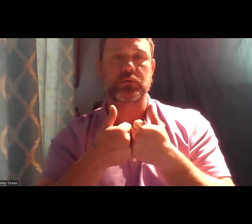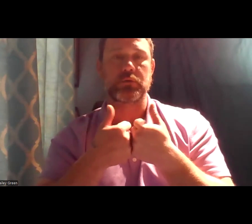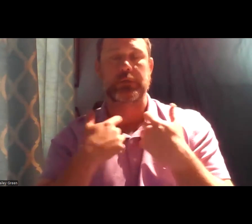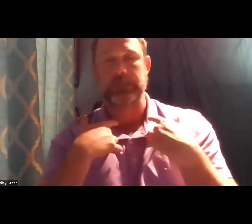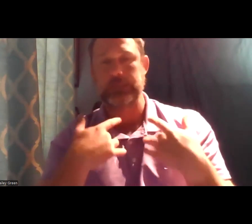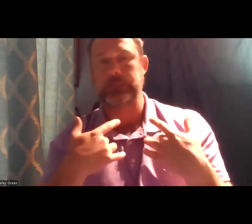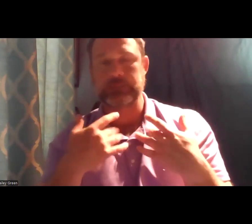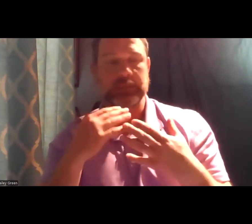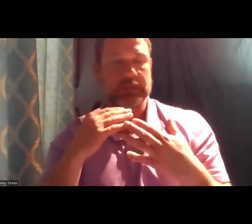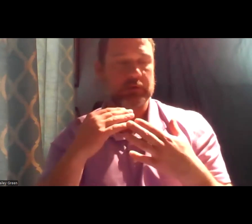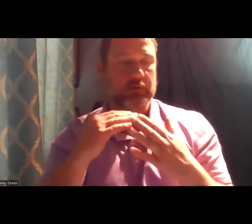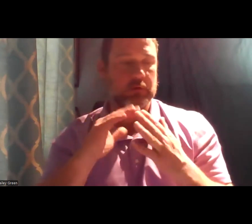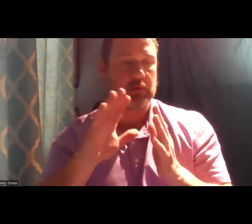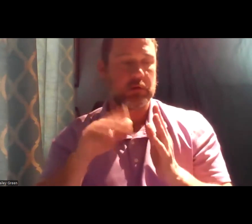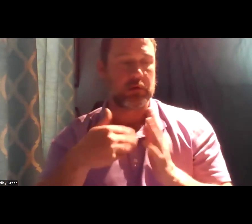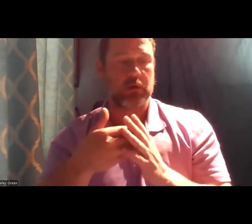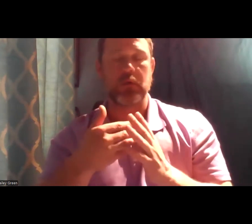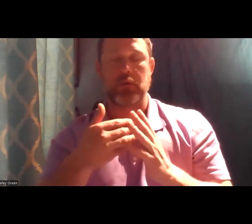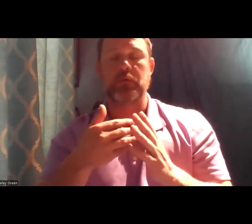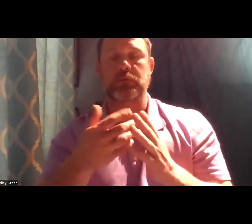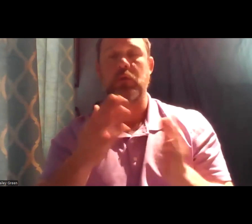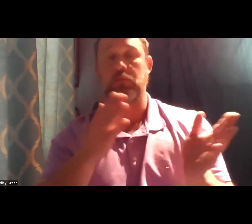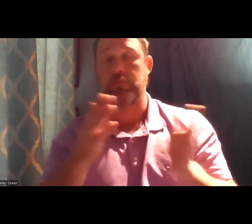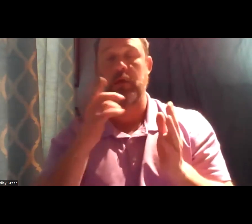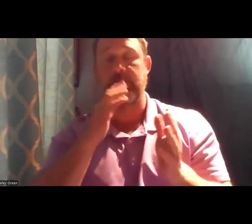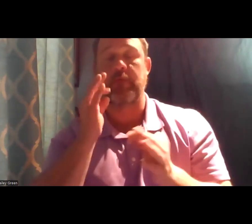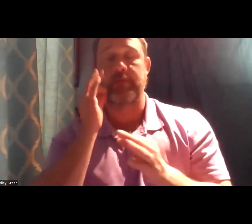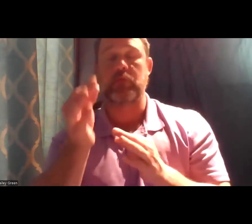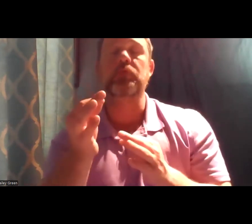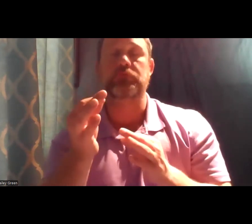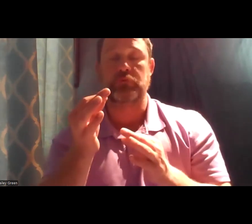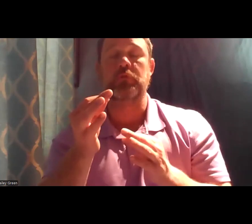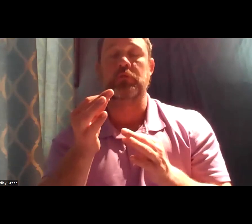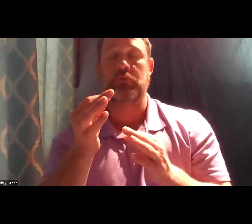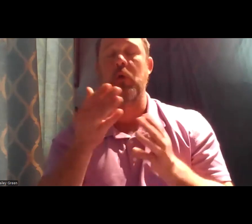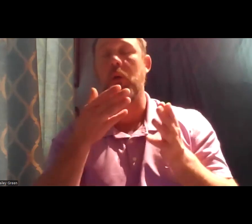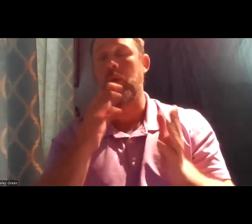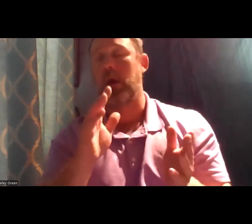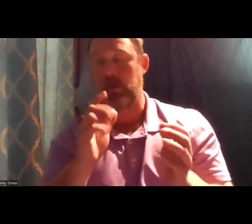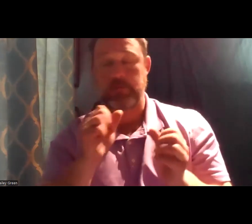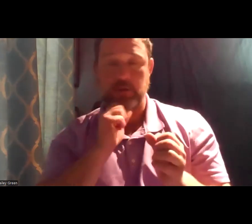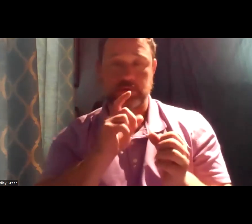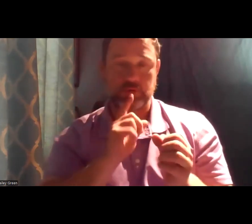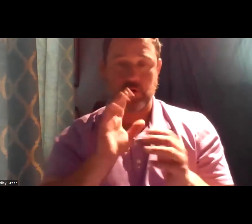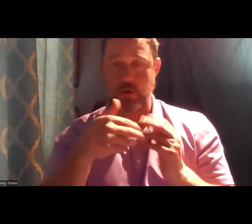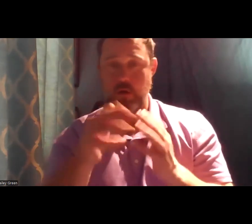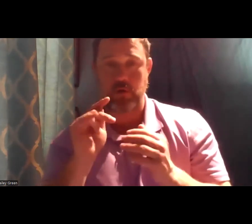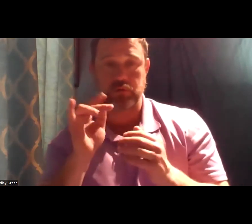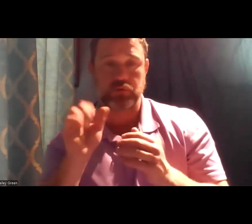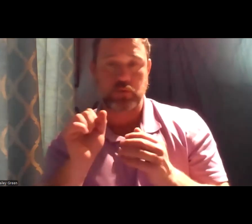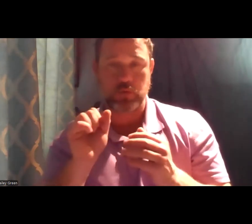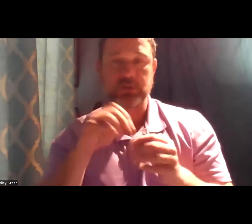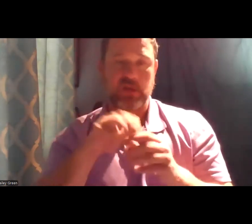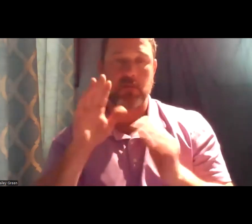considering all that, and so preparing for the future, thinking about if there are ways, and making sure we have all the tools in the